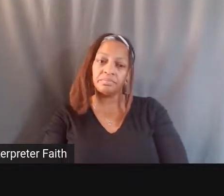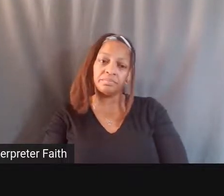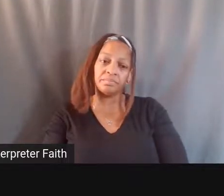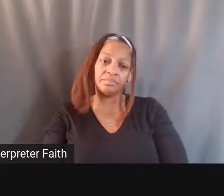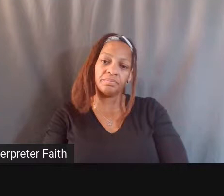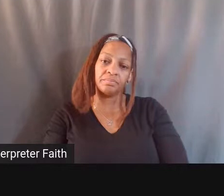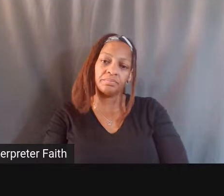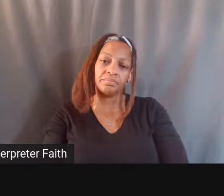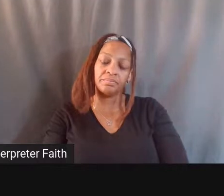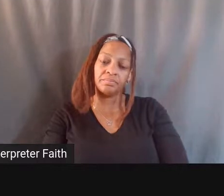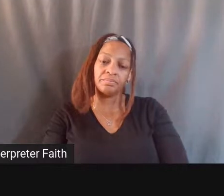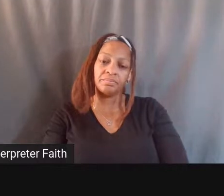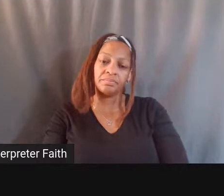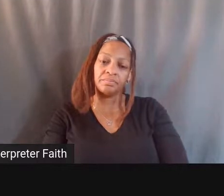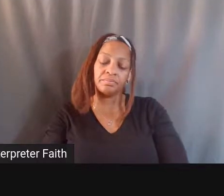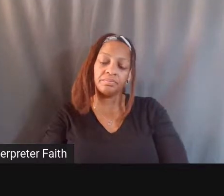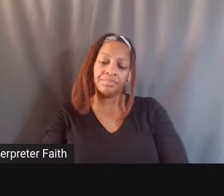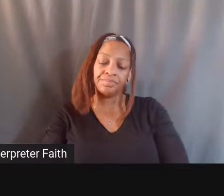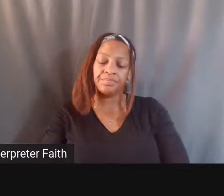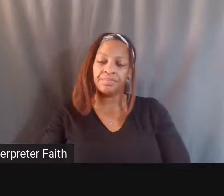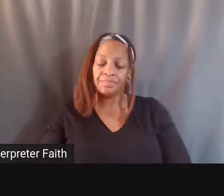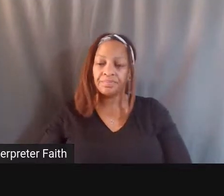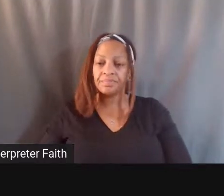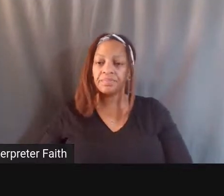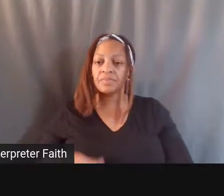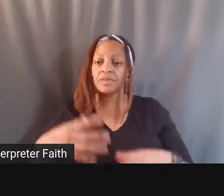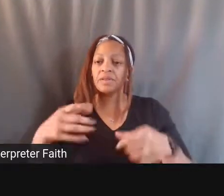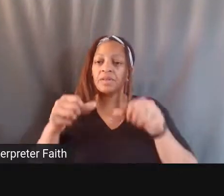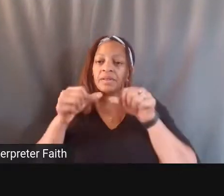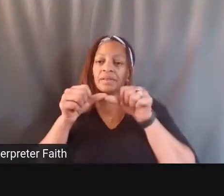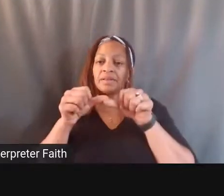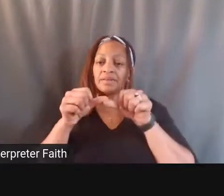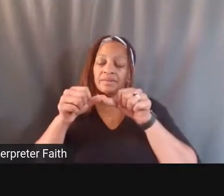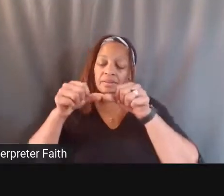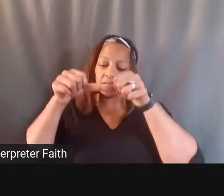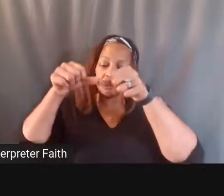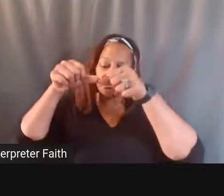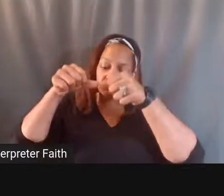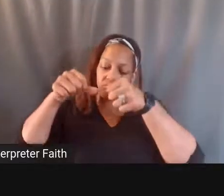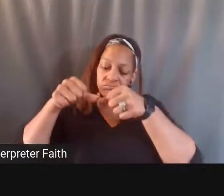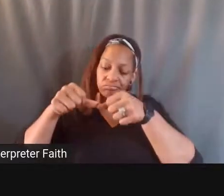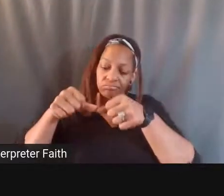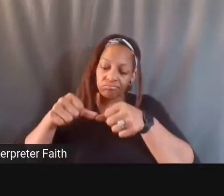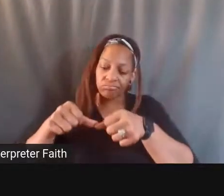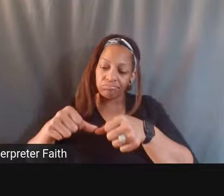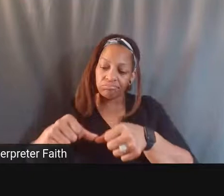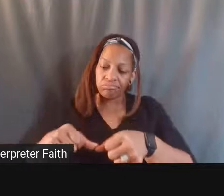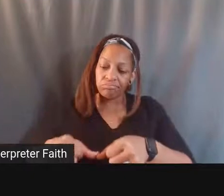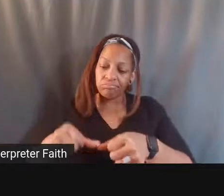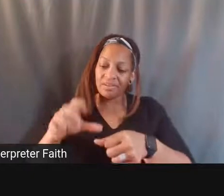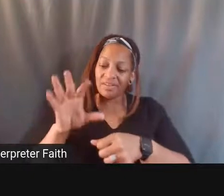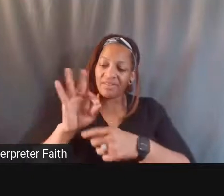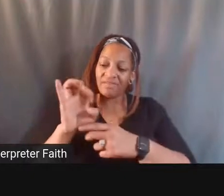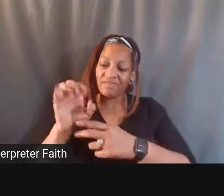And move down into your feet, your ankles,